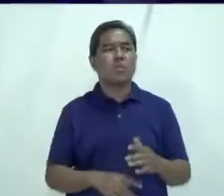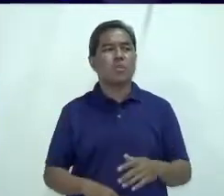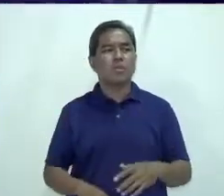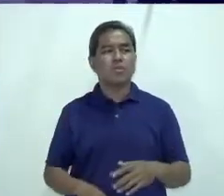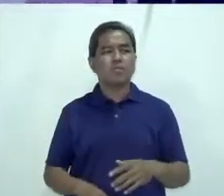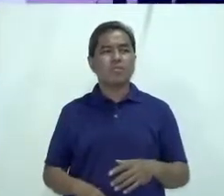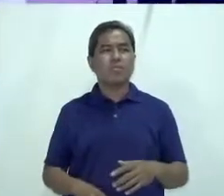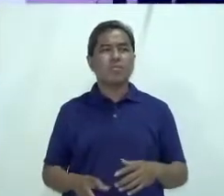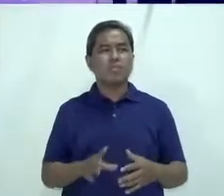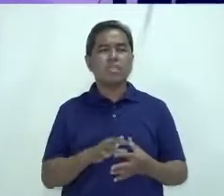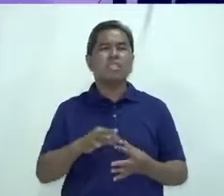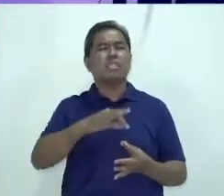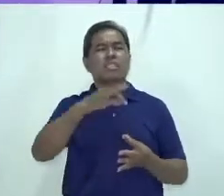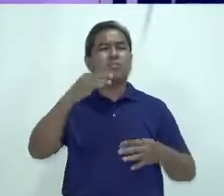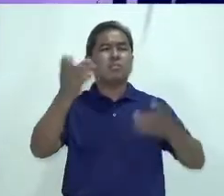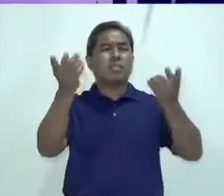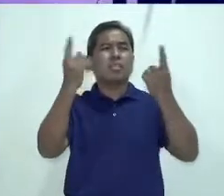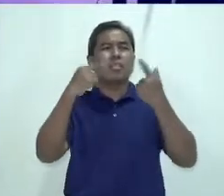Spirit come, Spirit come.